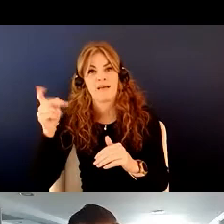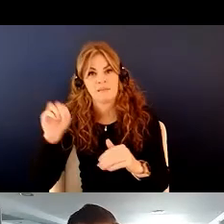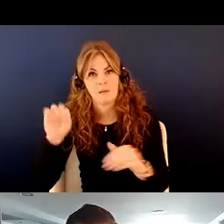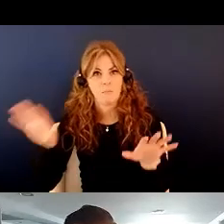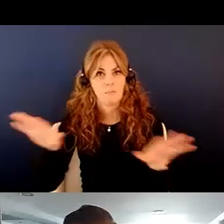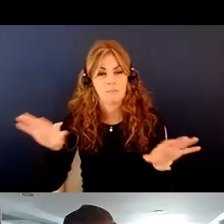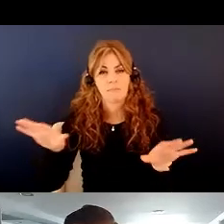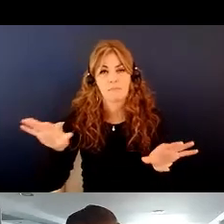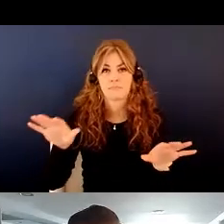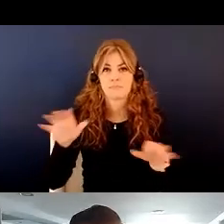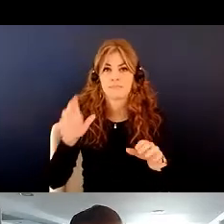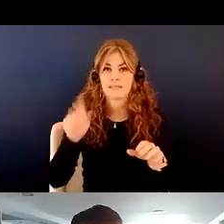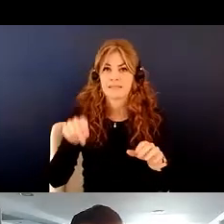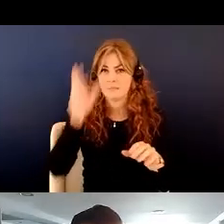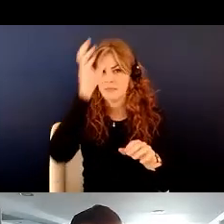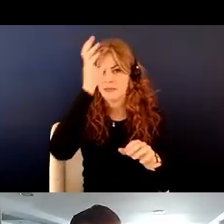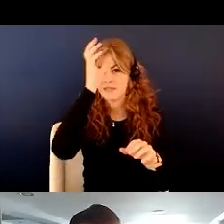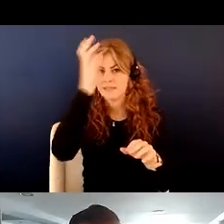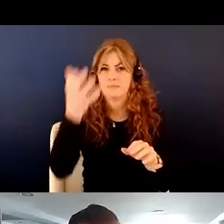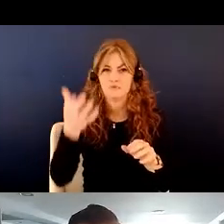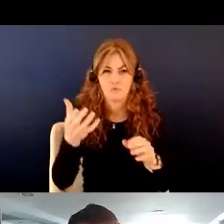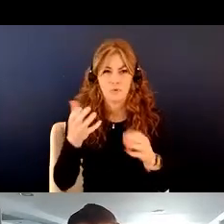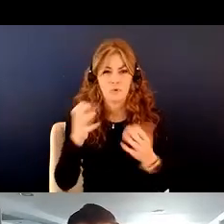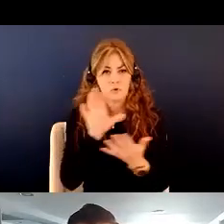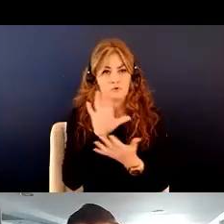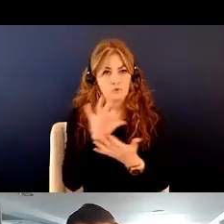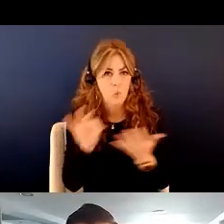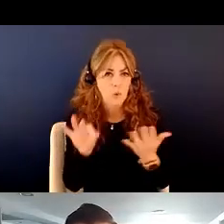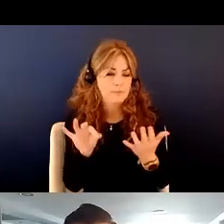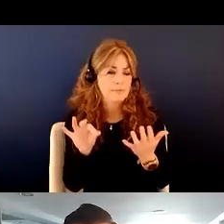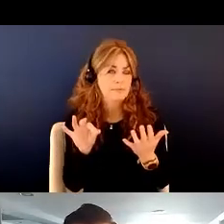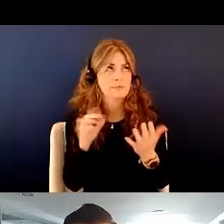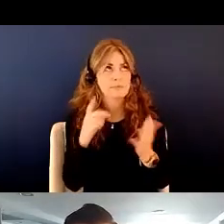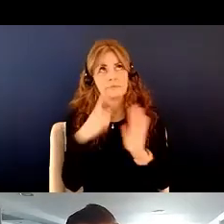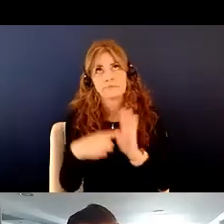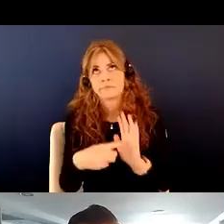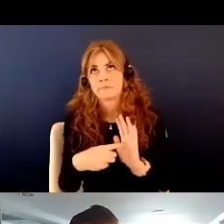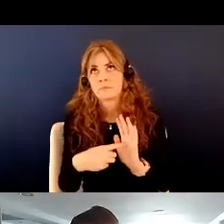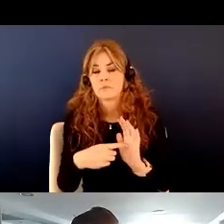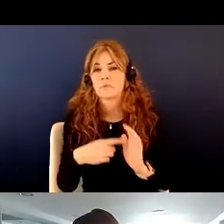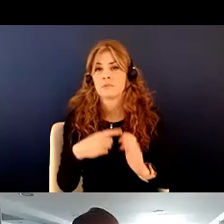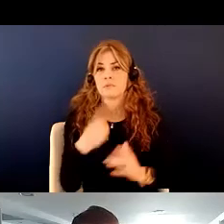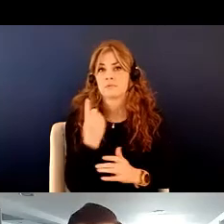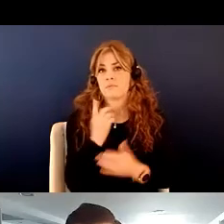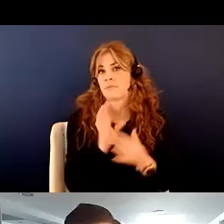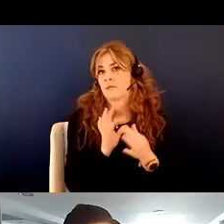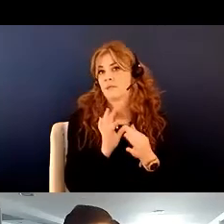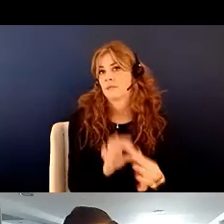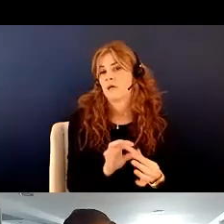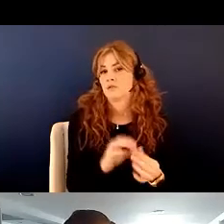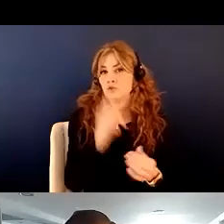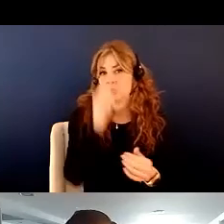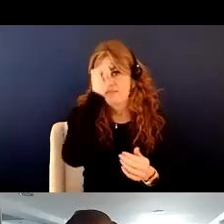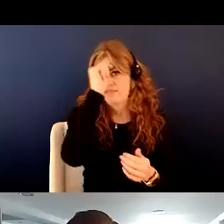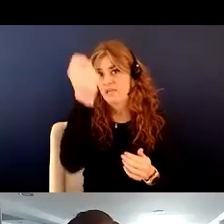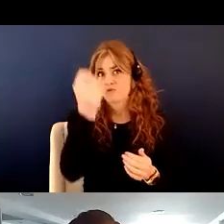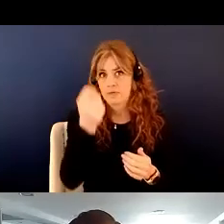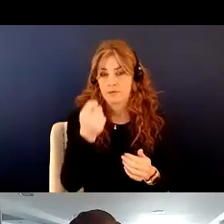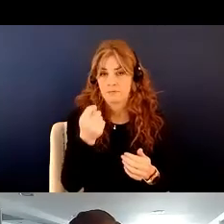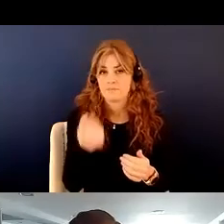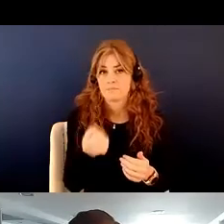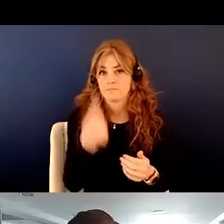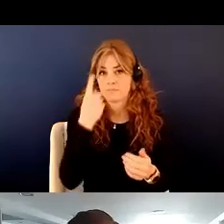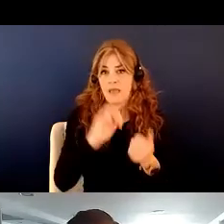a conceptual choice. So something that's tied to a theoretical understanding of how those